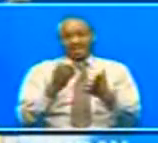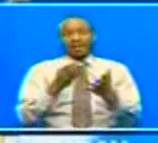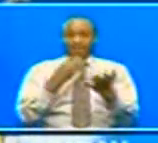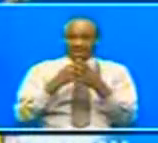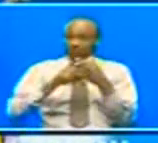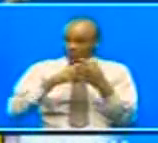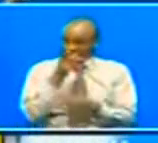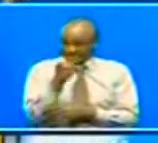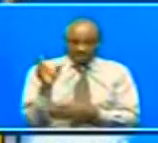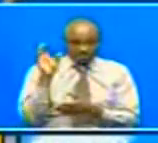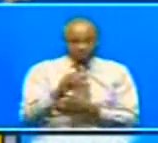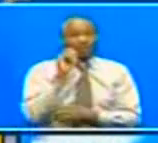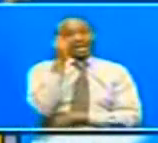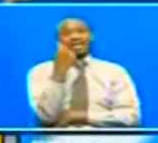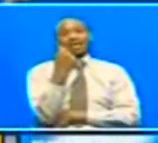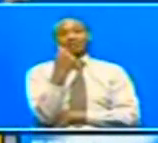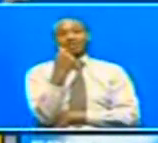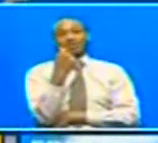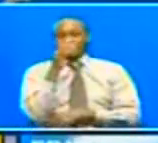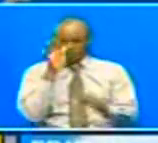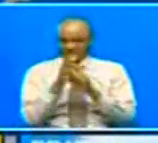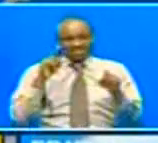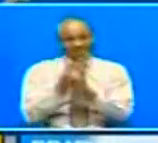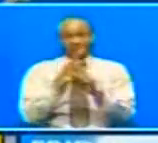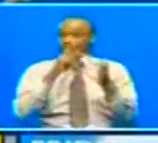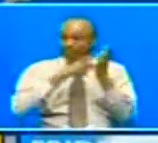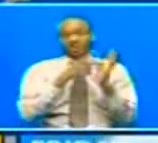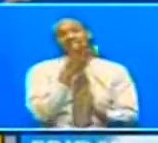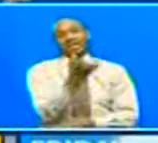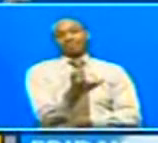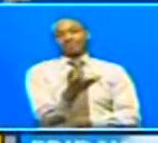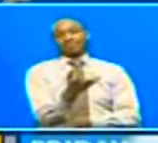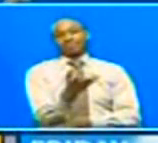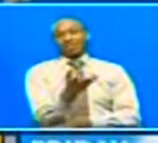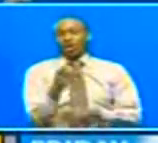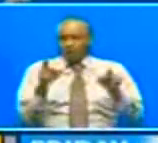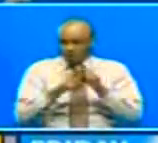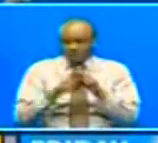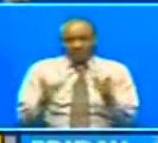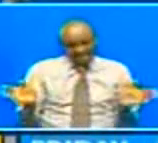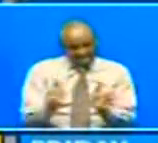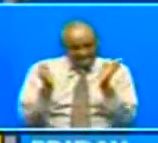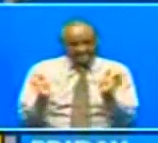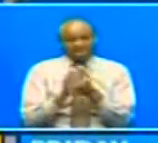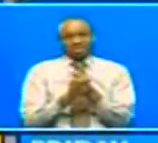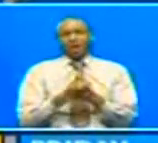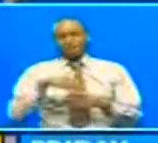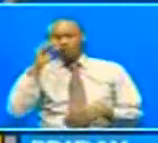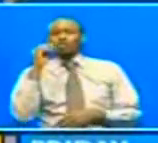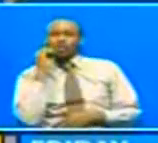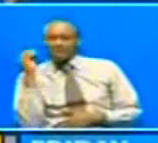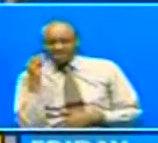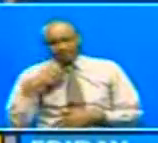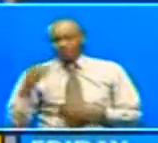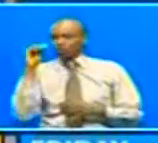into Kenya for much needed projects, and also encouraging more domestic